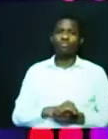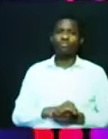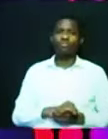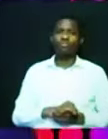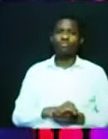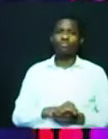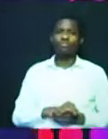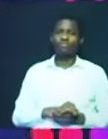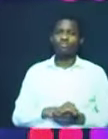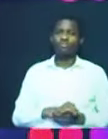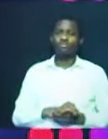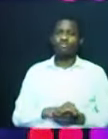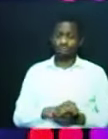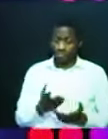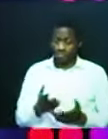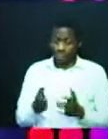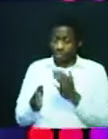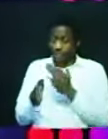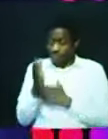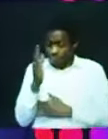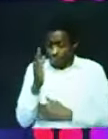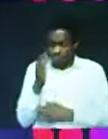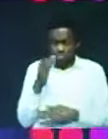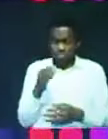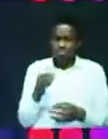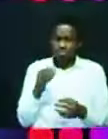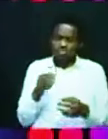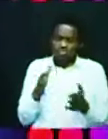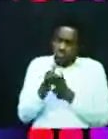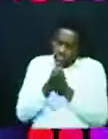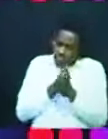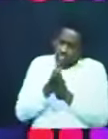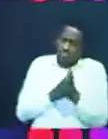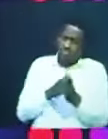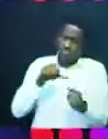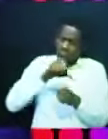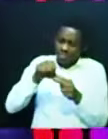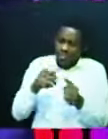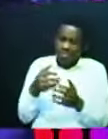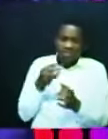is interested in our finances and our work.